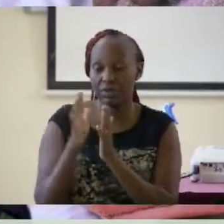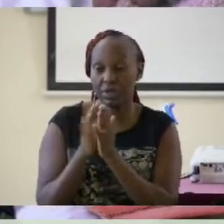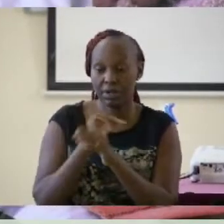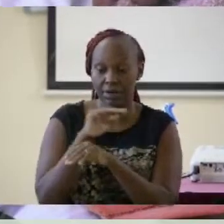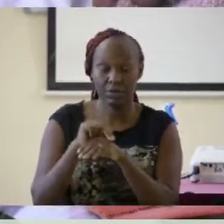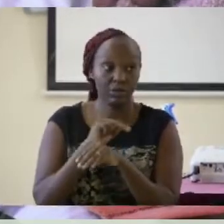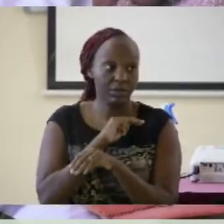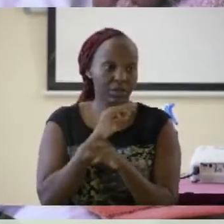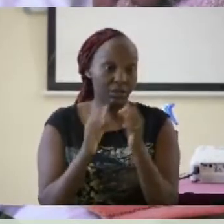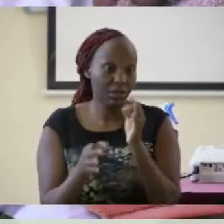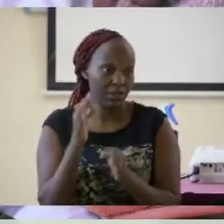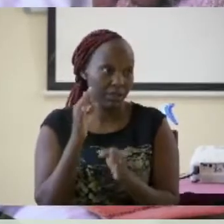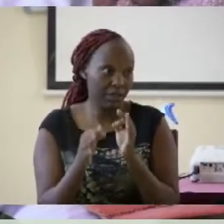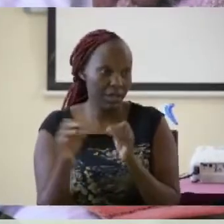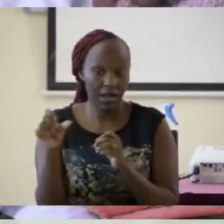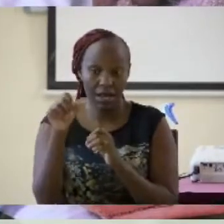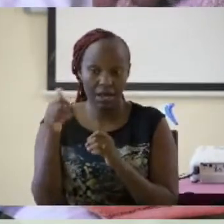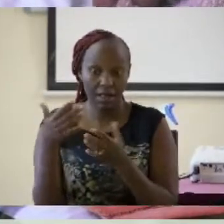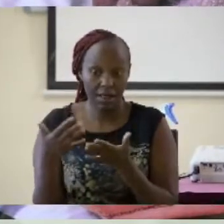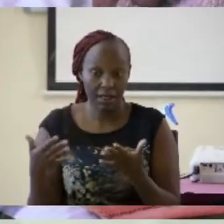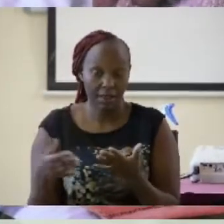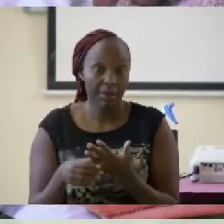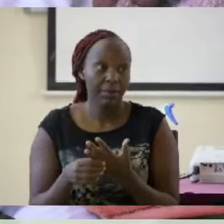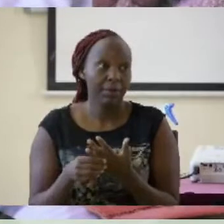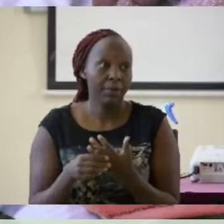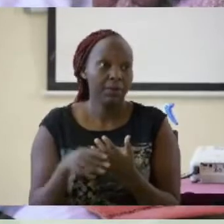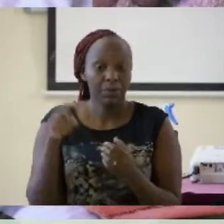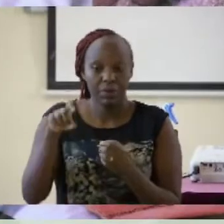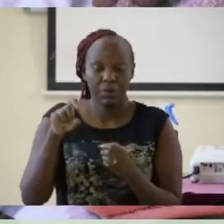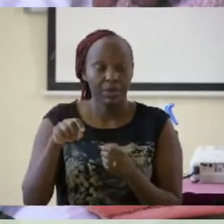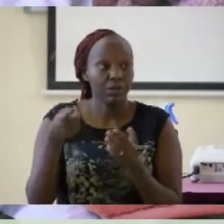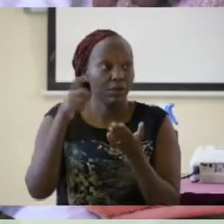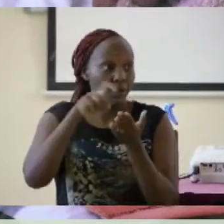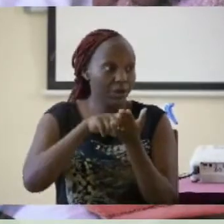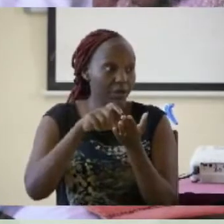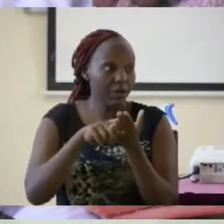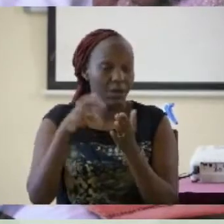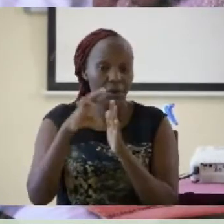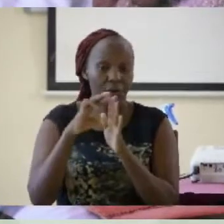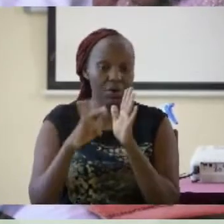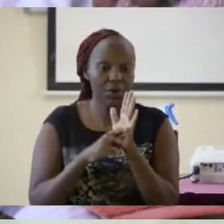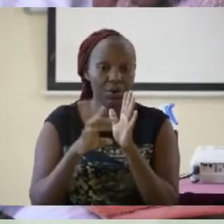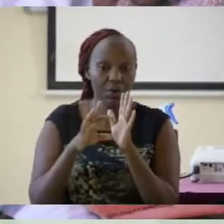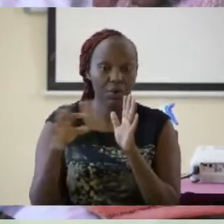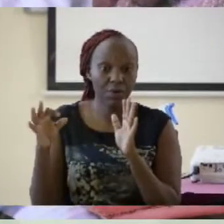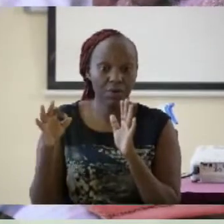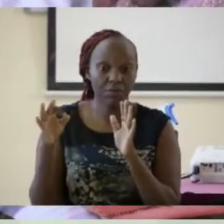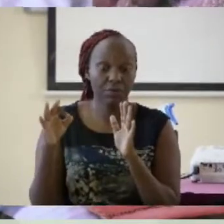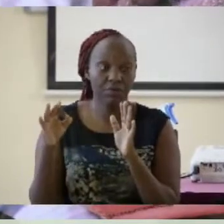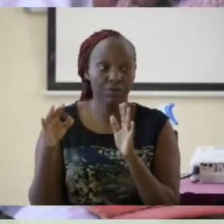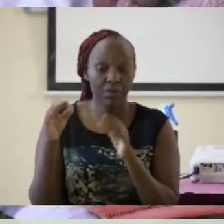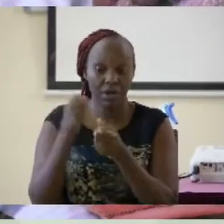justice. And another thing is we need to recognize the role of post-colonial